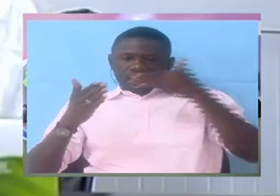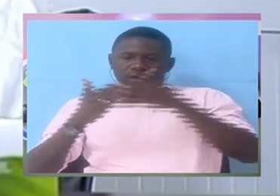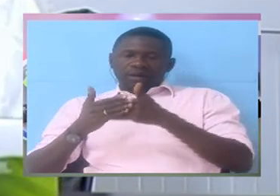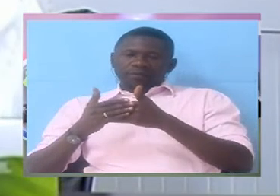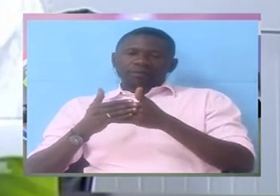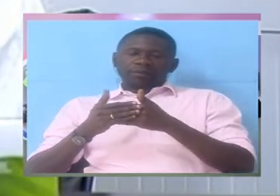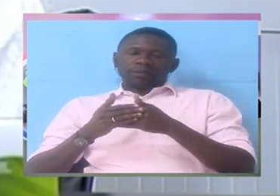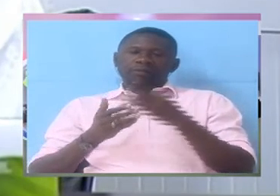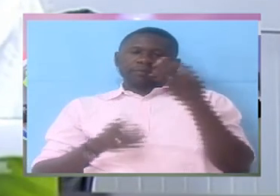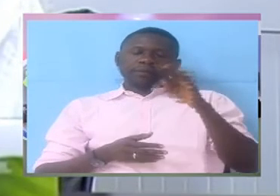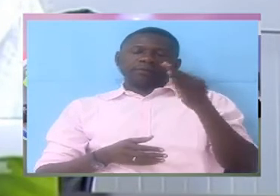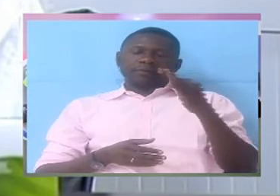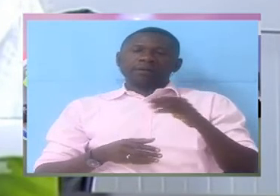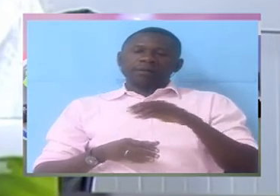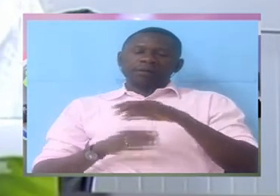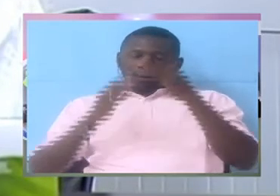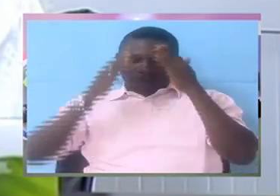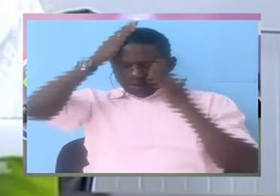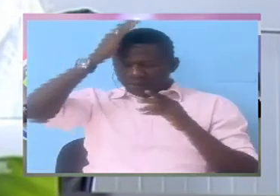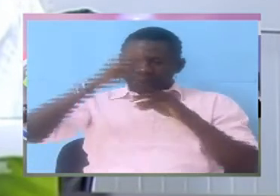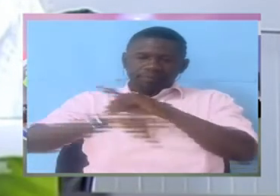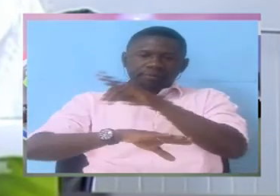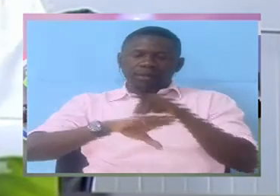camp ya nim futo be la kampoto